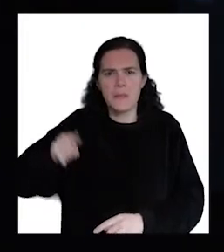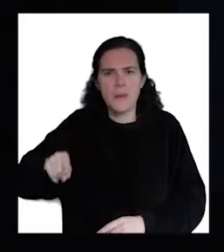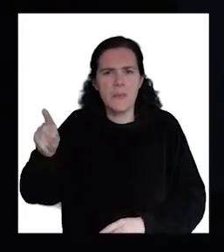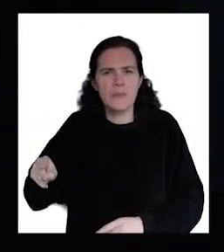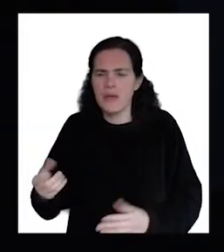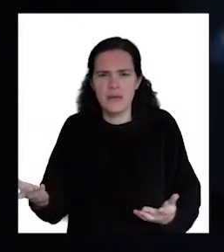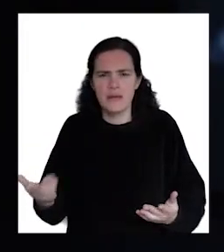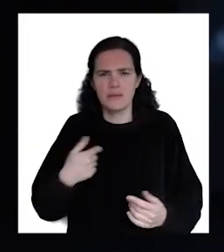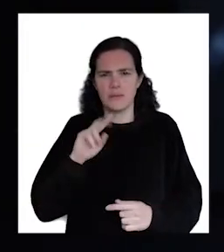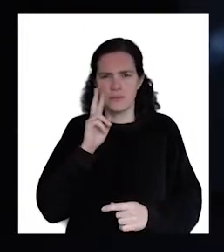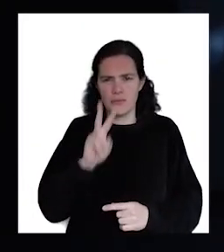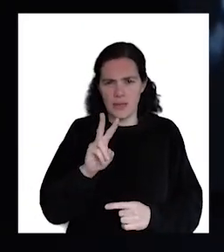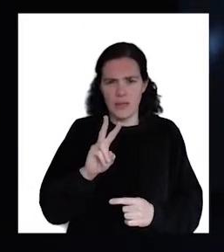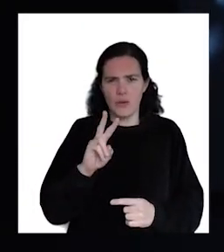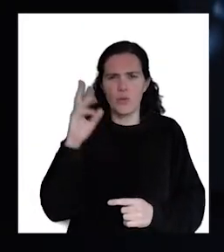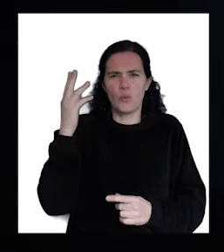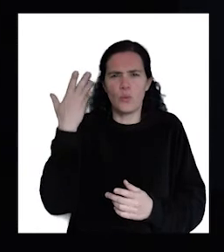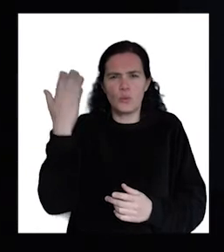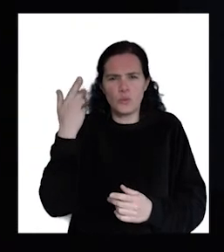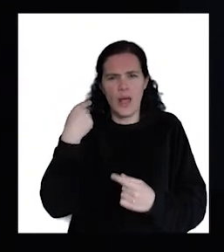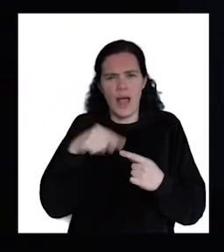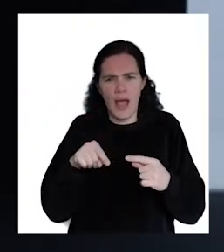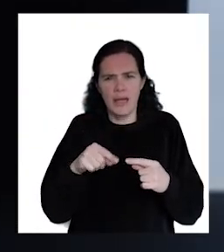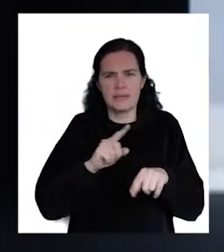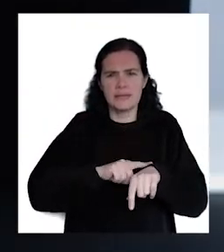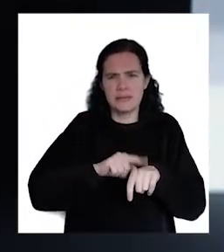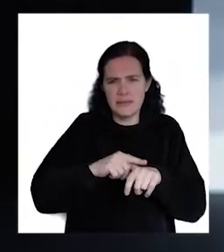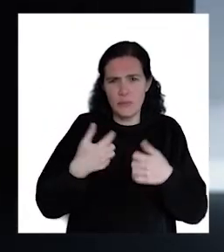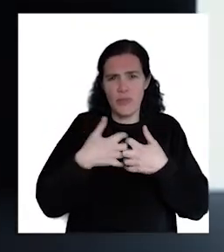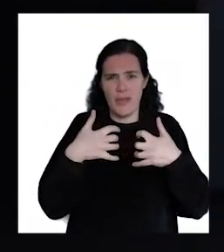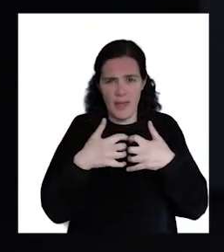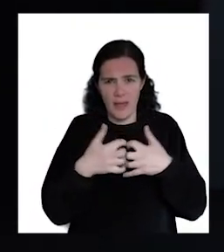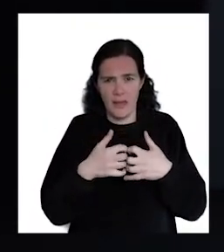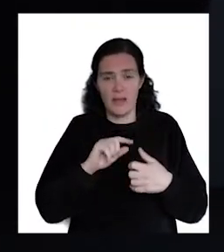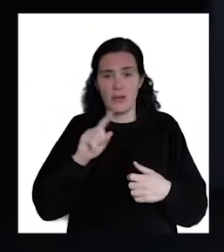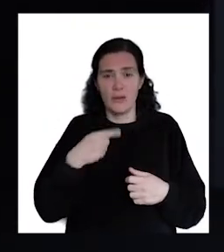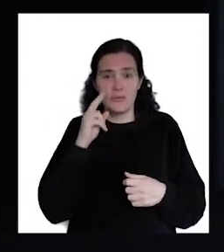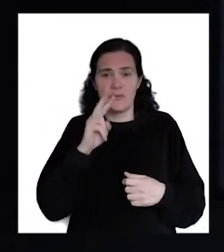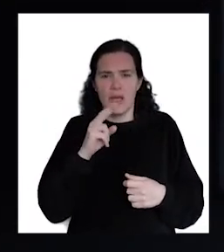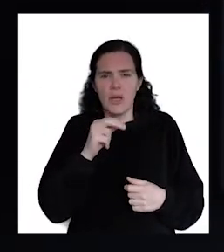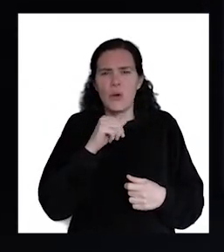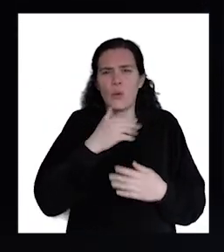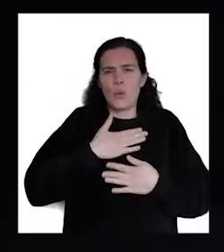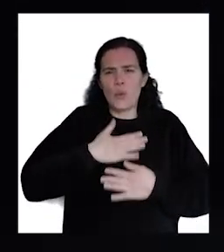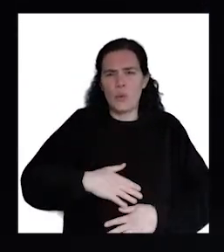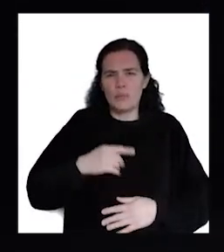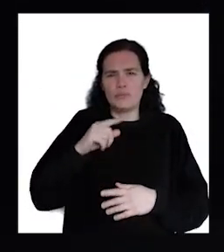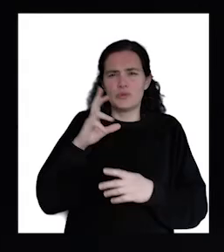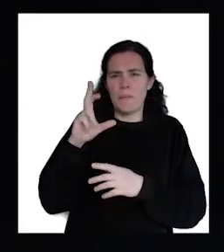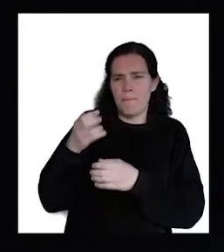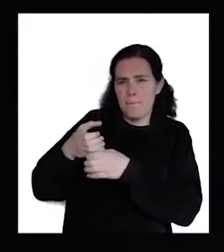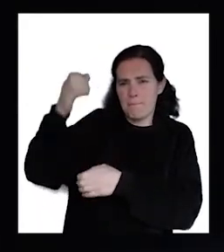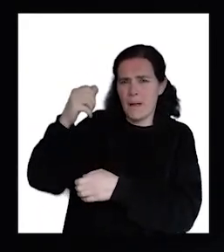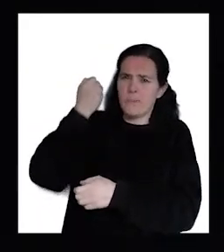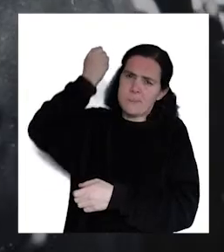them over and over again. We see them in other culture right now, in time of war, when we see bodies hanging